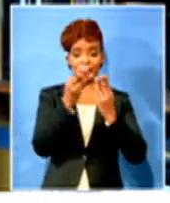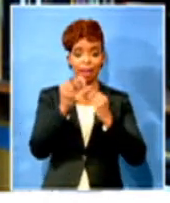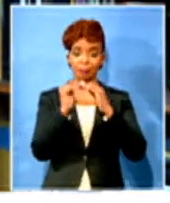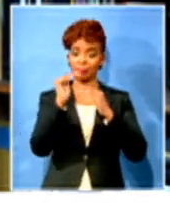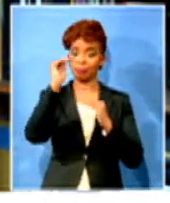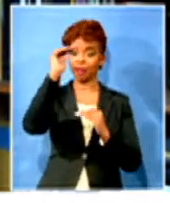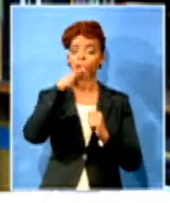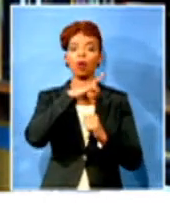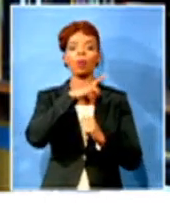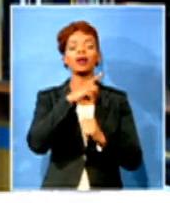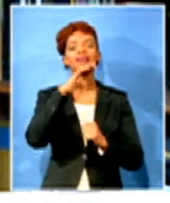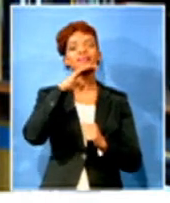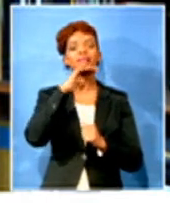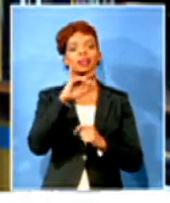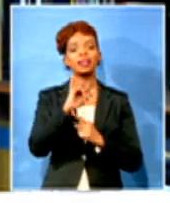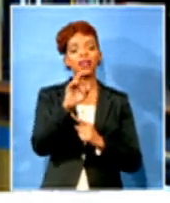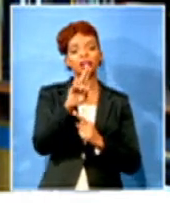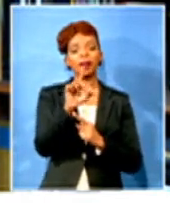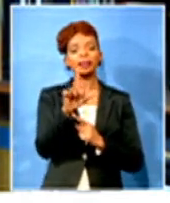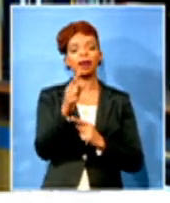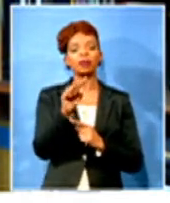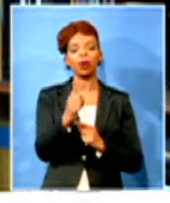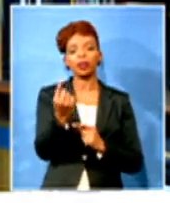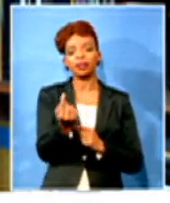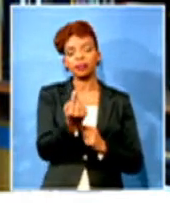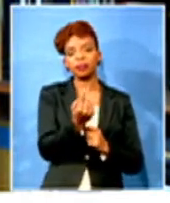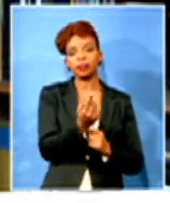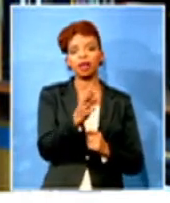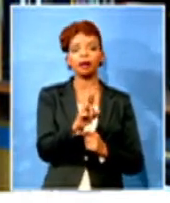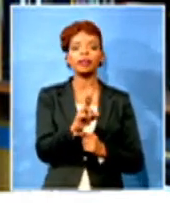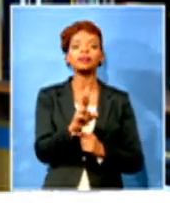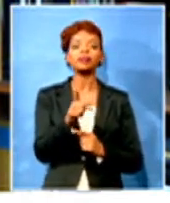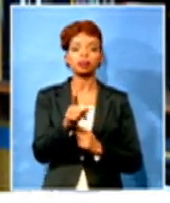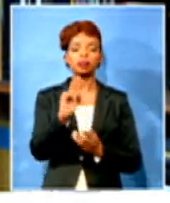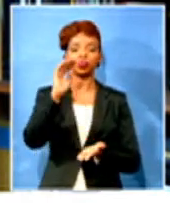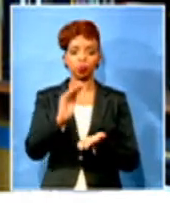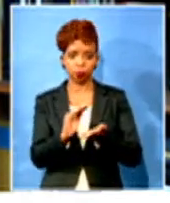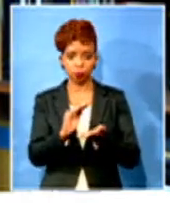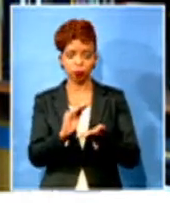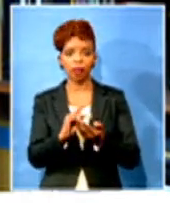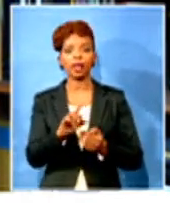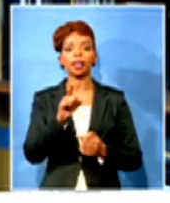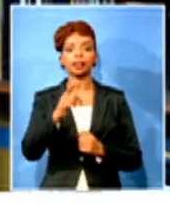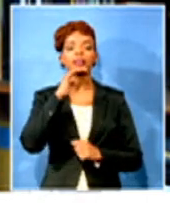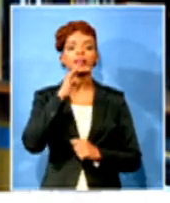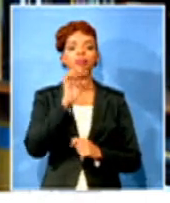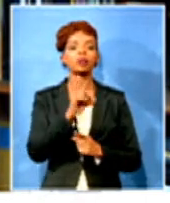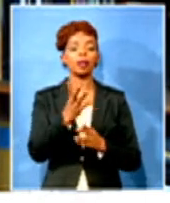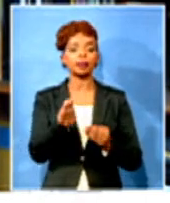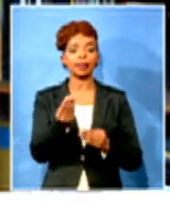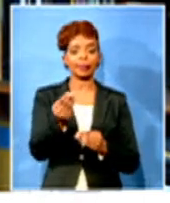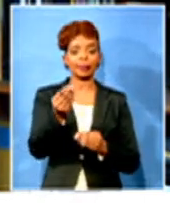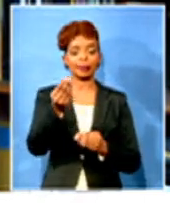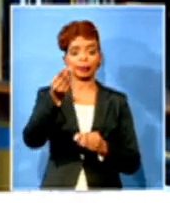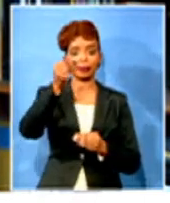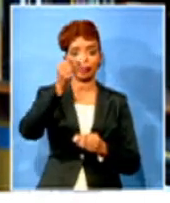20 cents out of every rand shortly in the next 2 years is going to be spent on interest. And in about